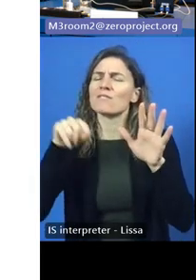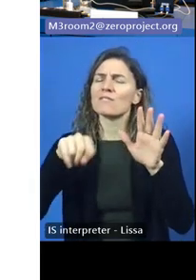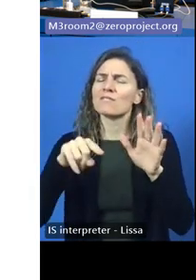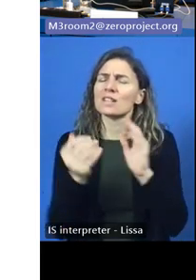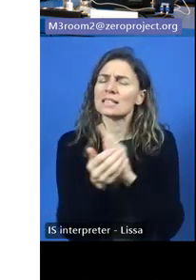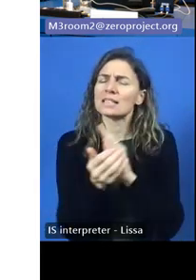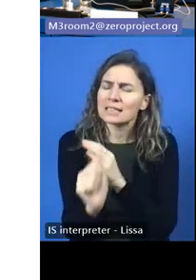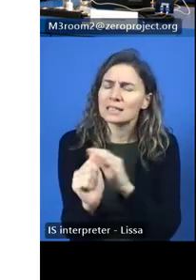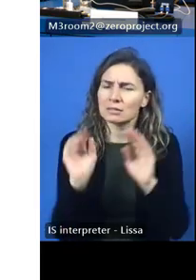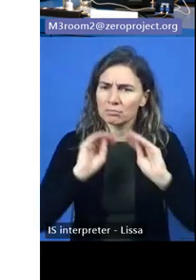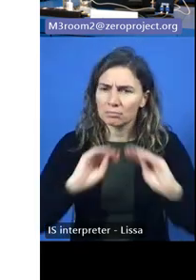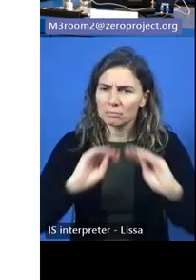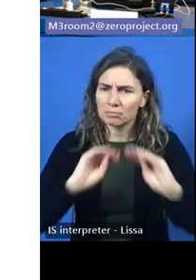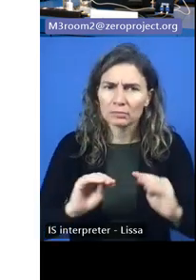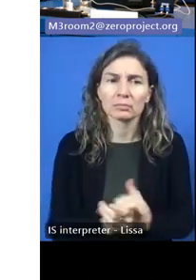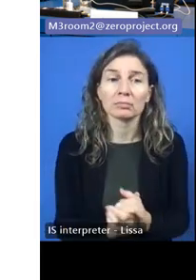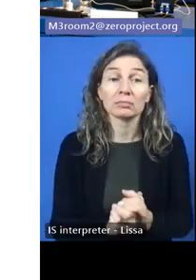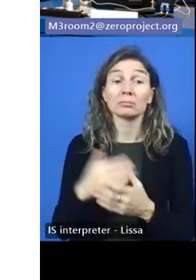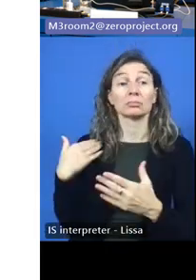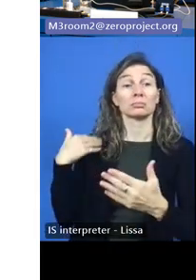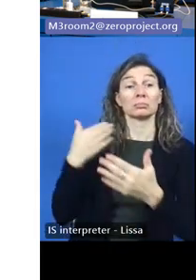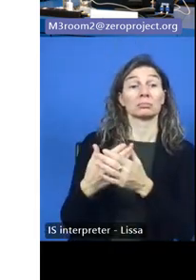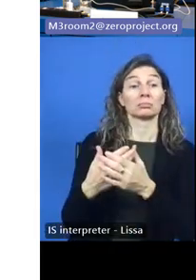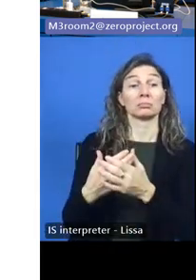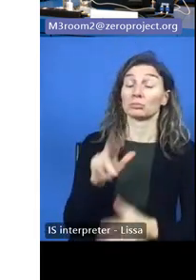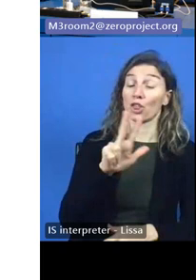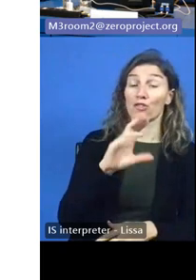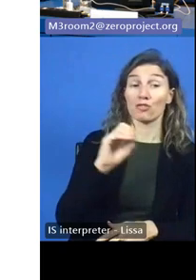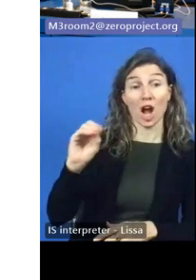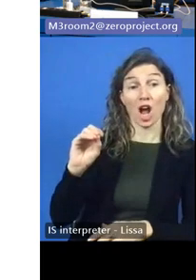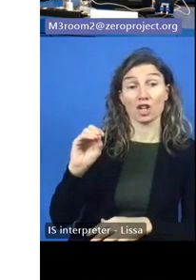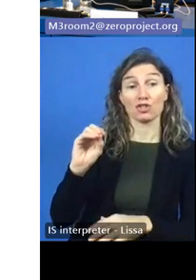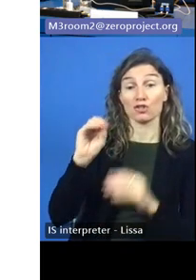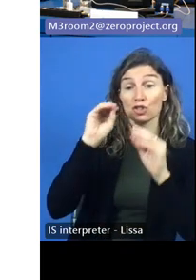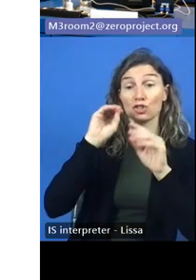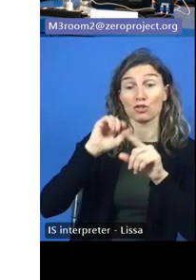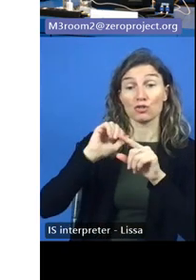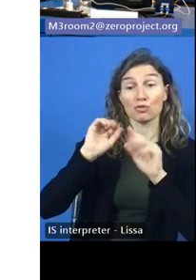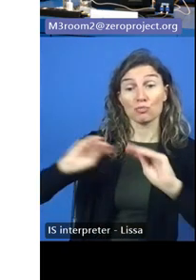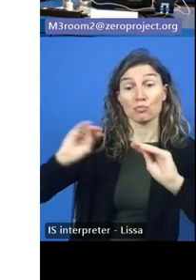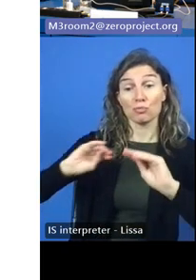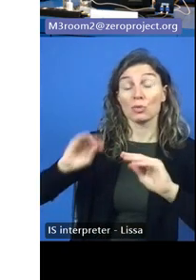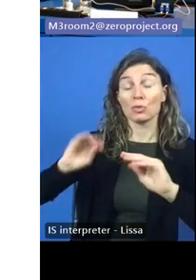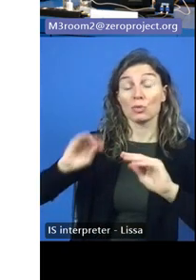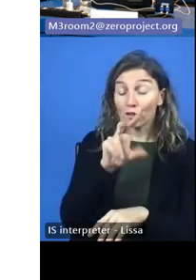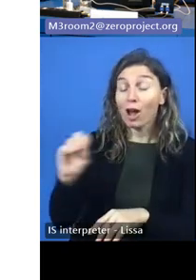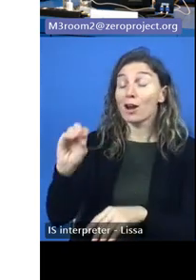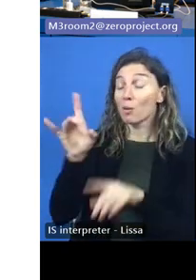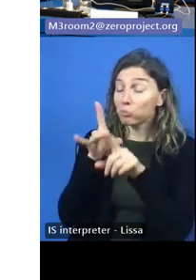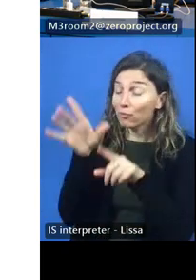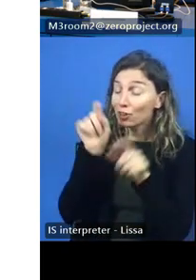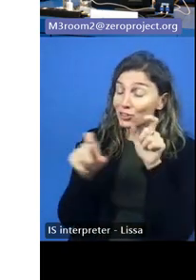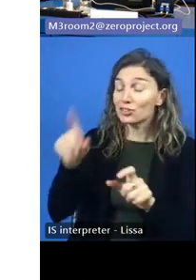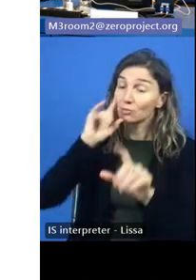better assist deaf and hard of hearing students in mainstream schools.